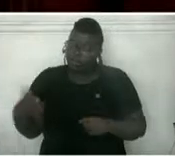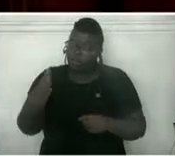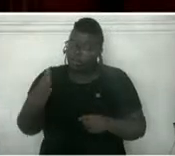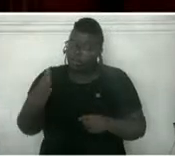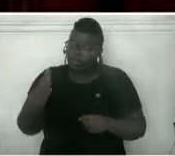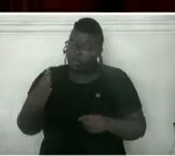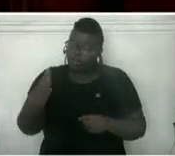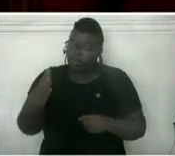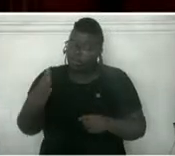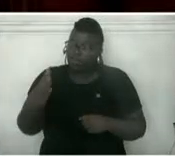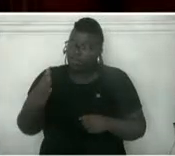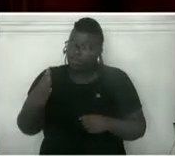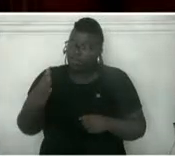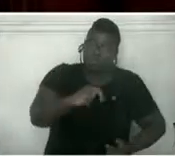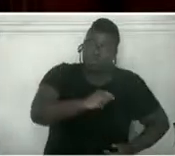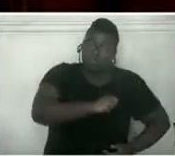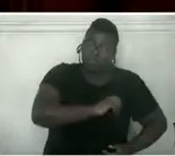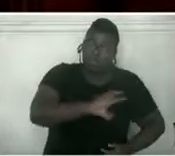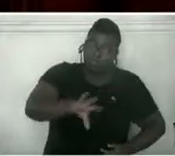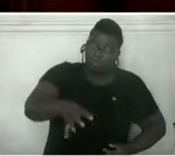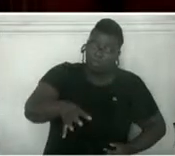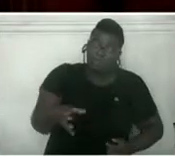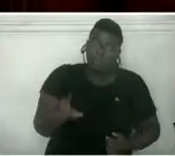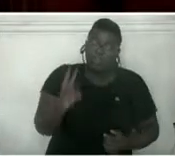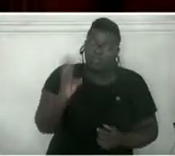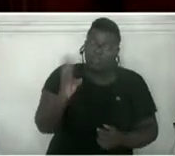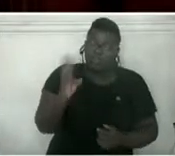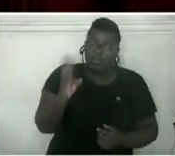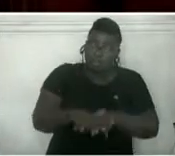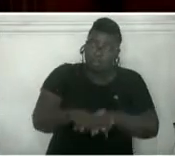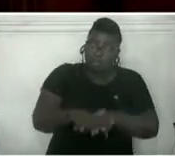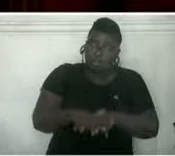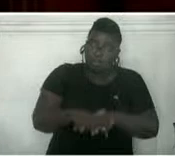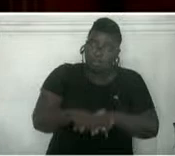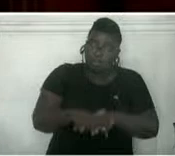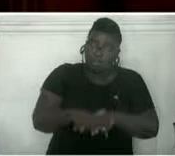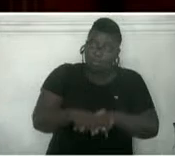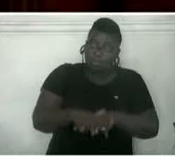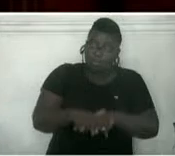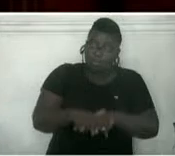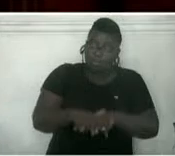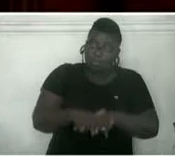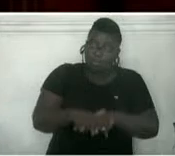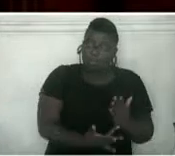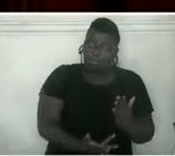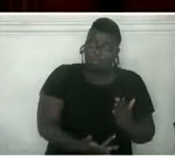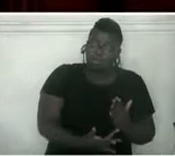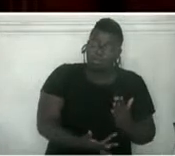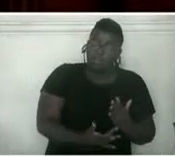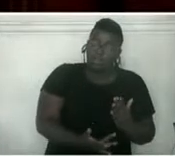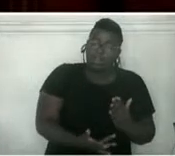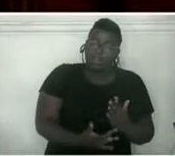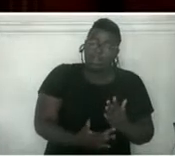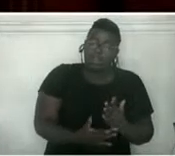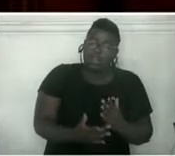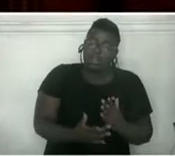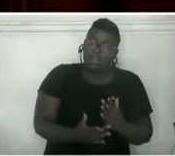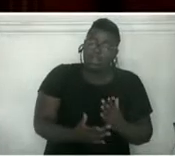in KZN will implement the teaching of technical occupational subject, which